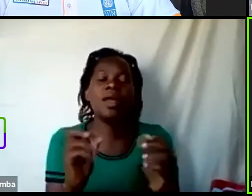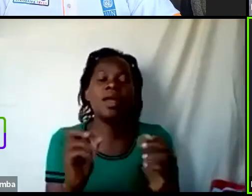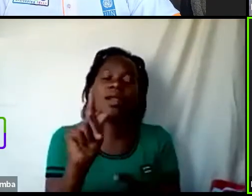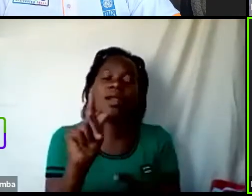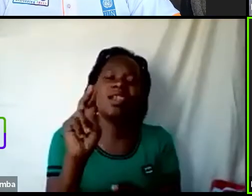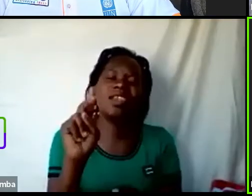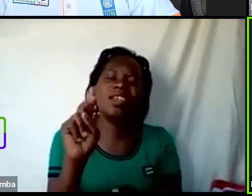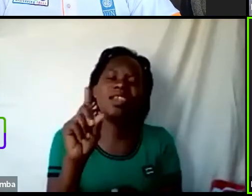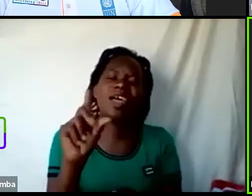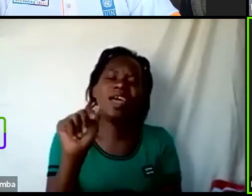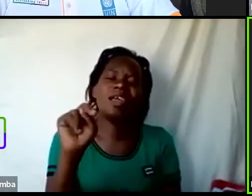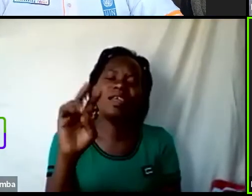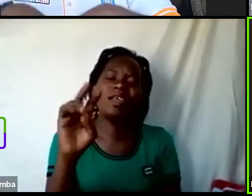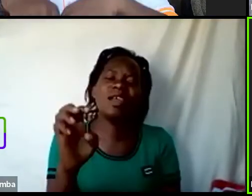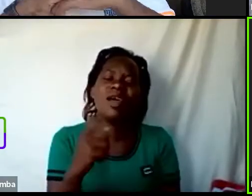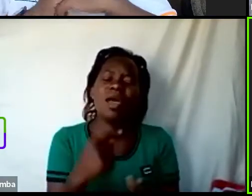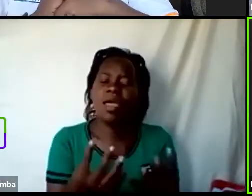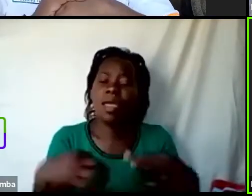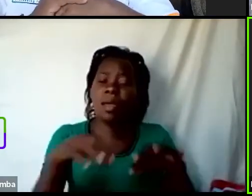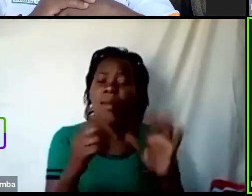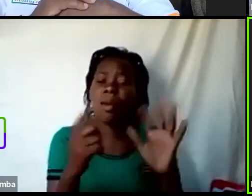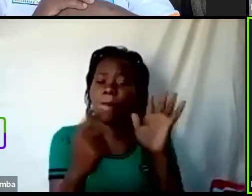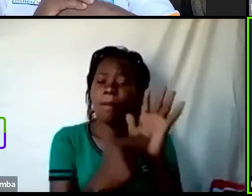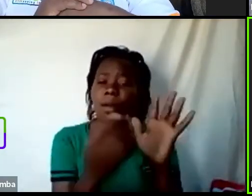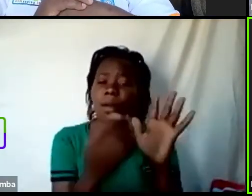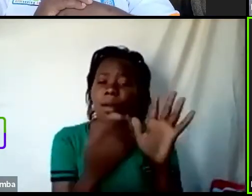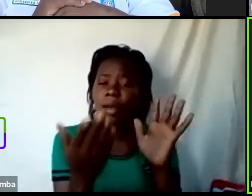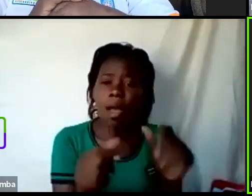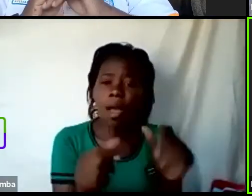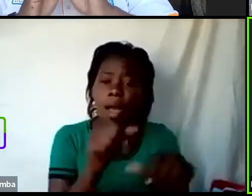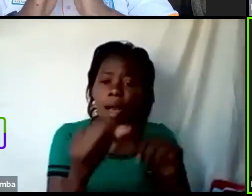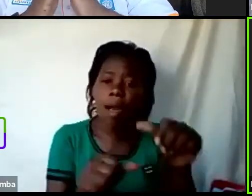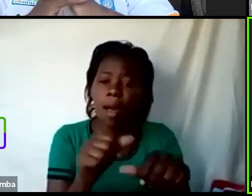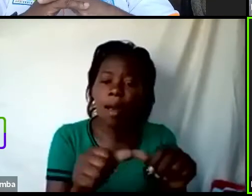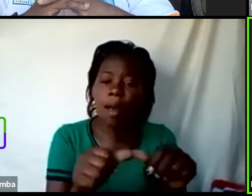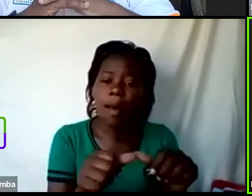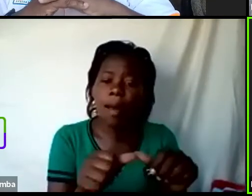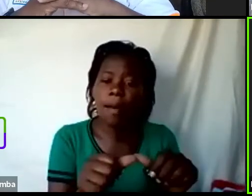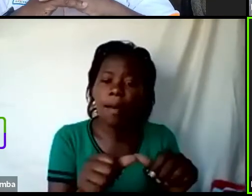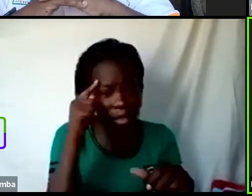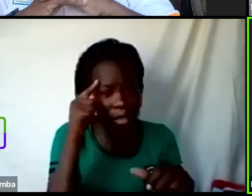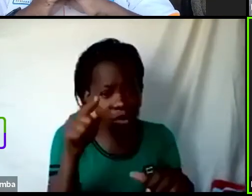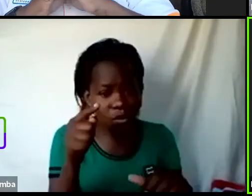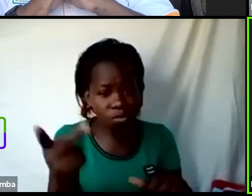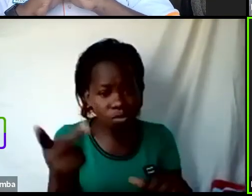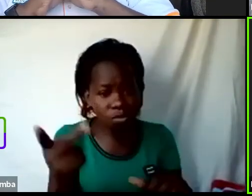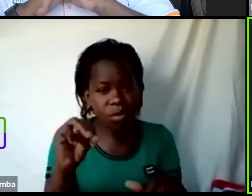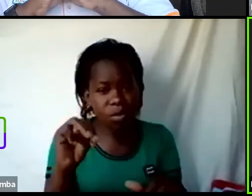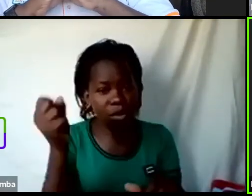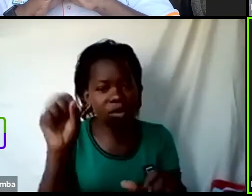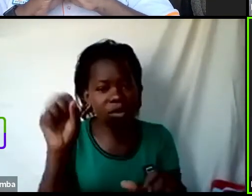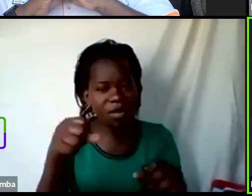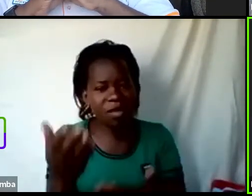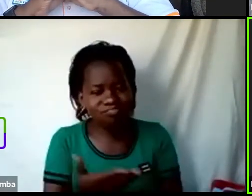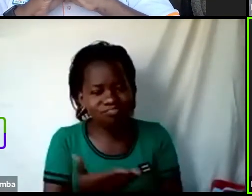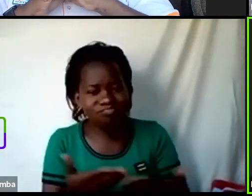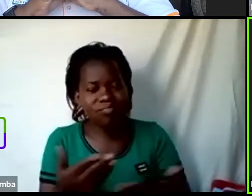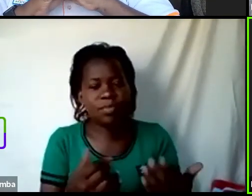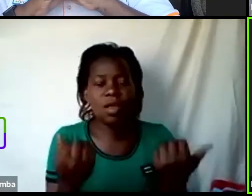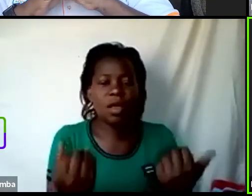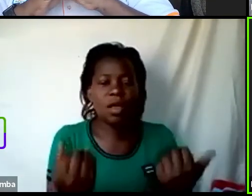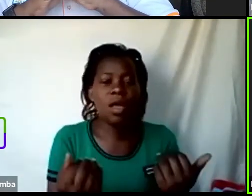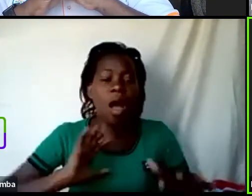by Yvonne here. About the fact that, and I think you and Moses can both deal with this, our youth not